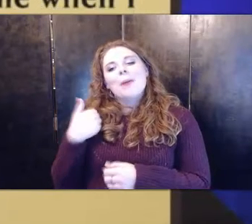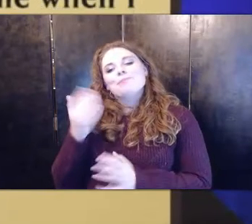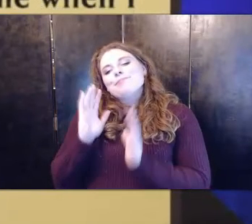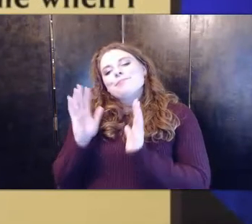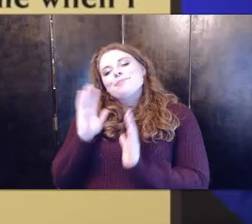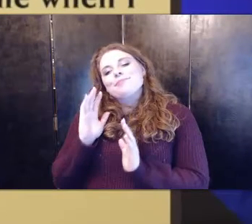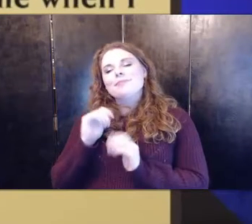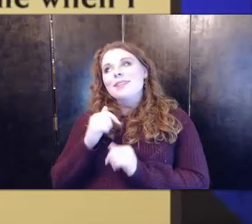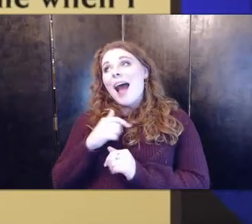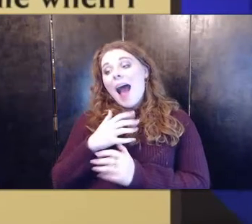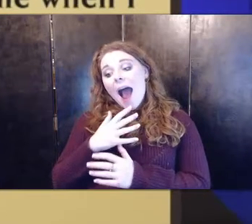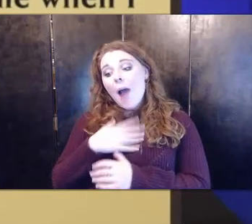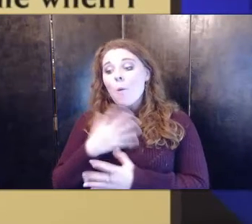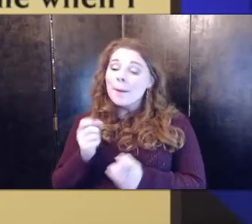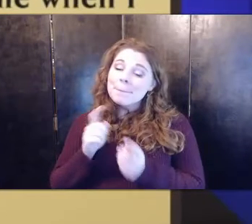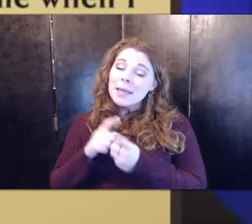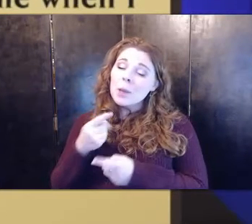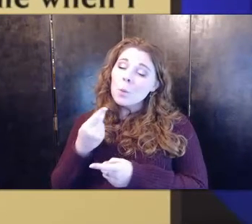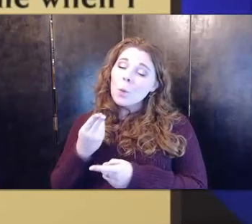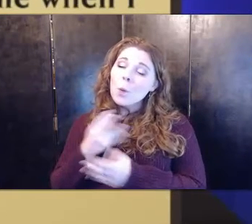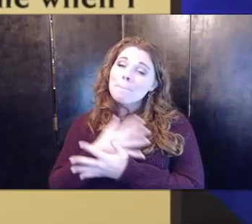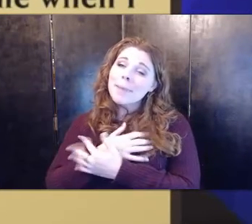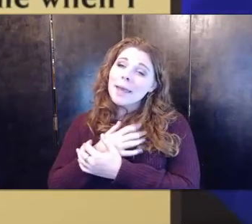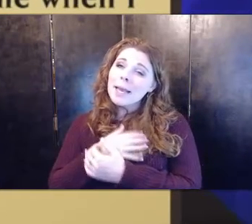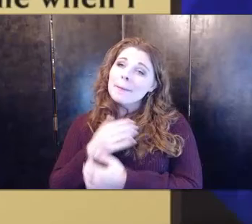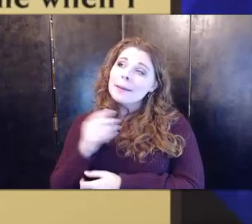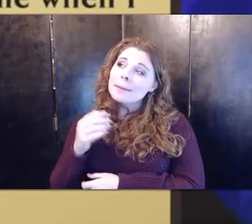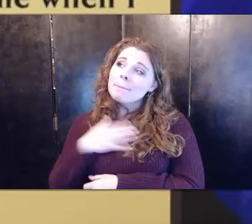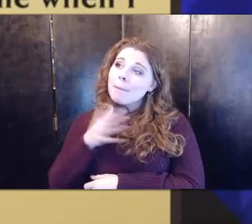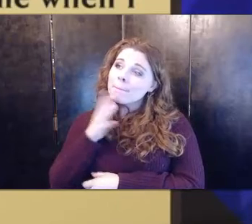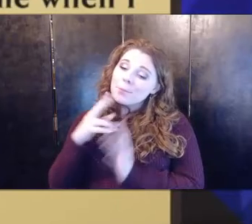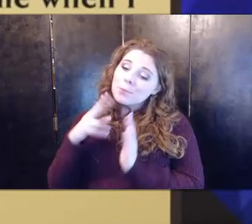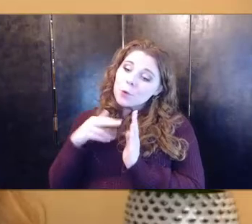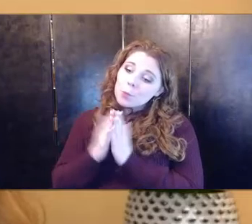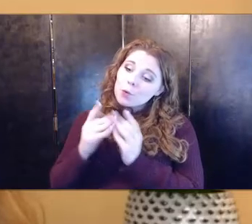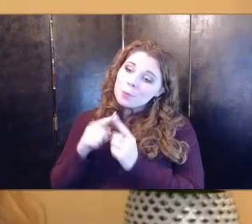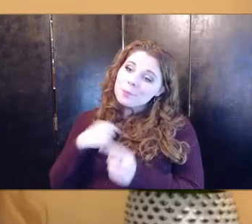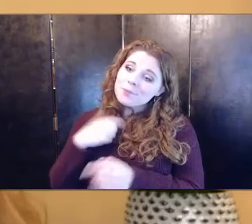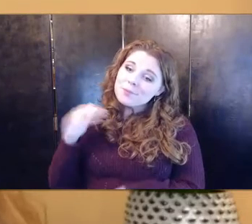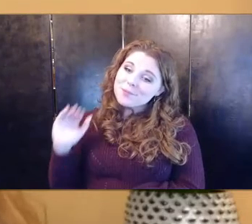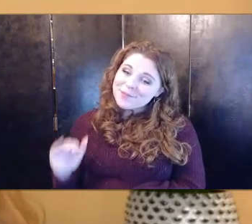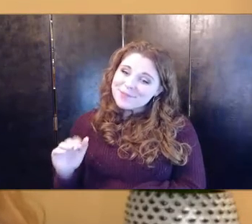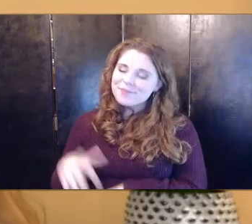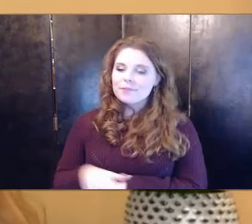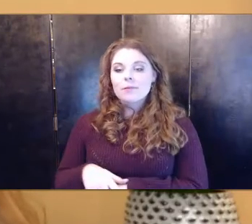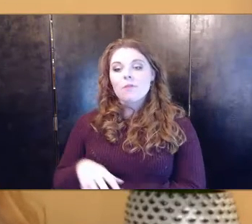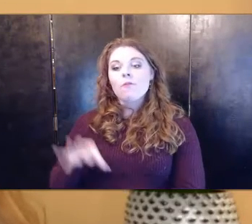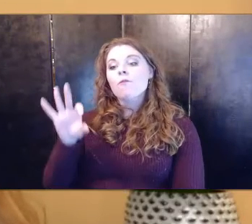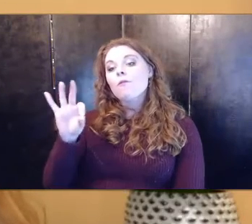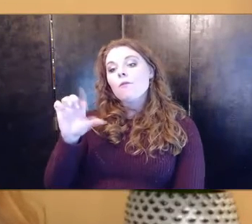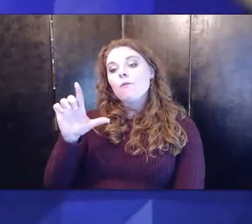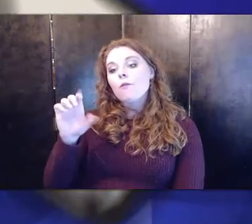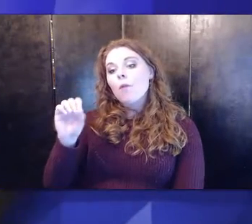I would meet Pooh Bear because my mom used to read his books to me when I was little. And Flora from